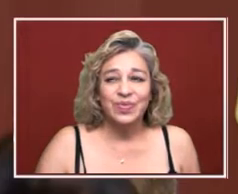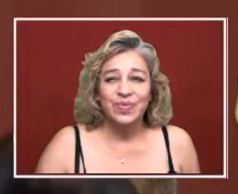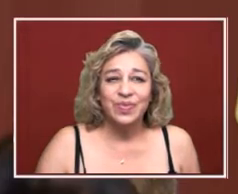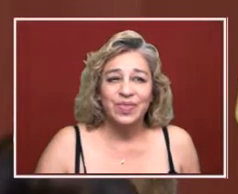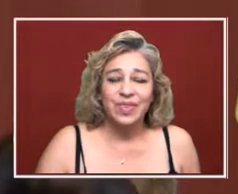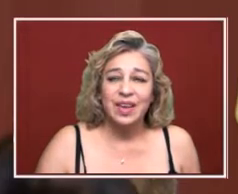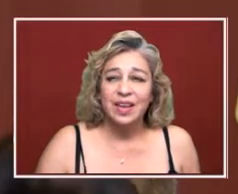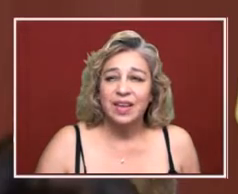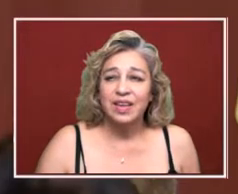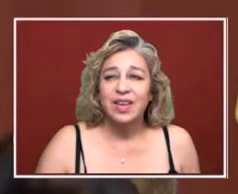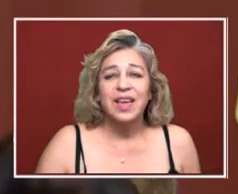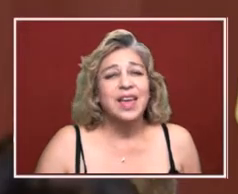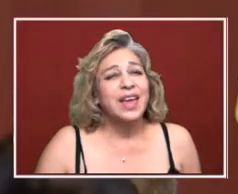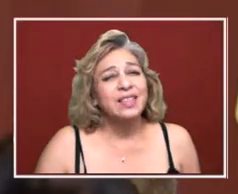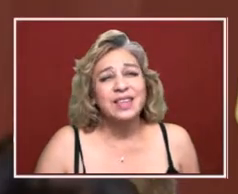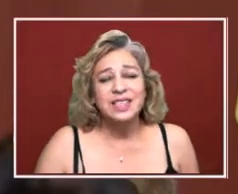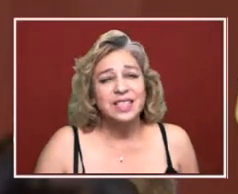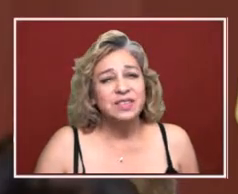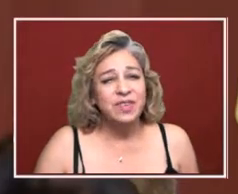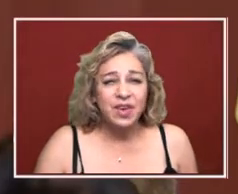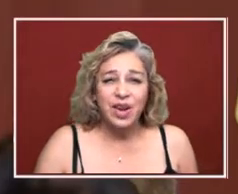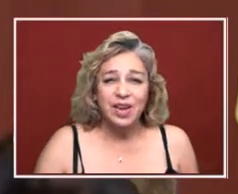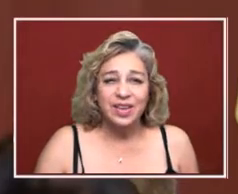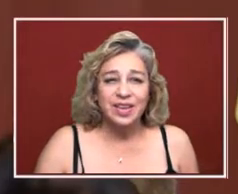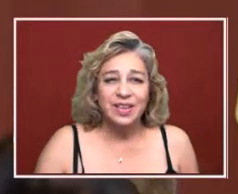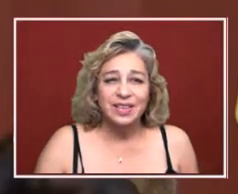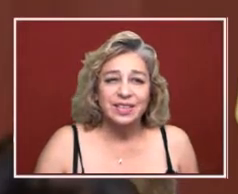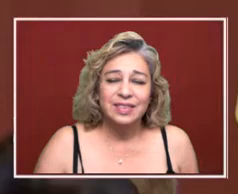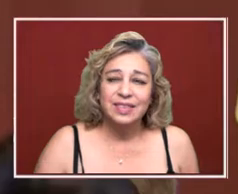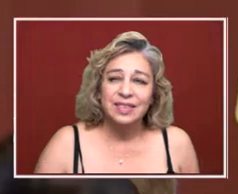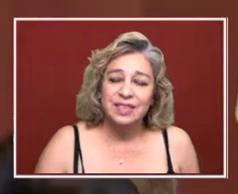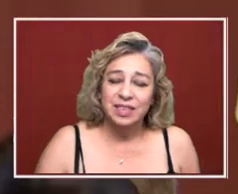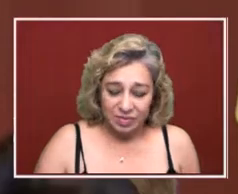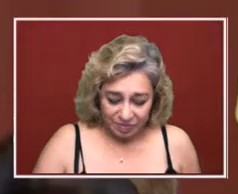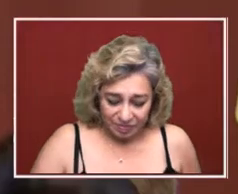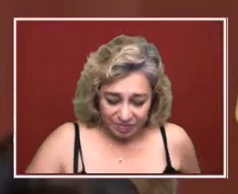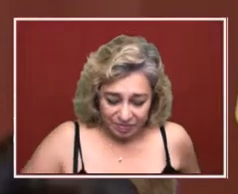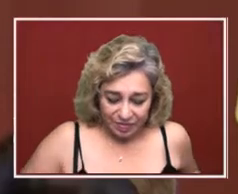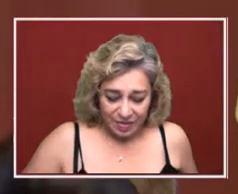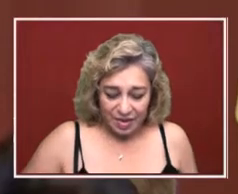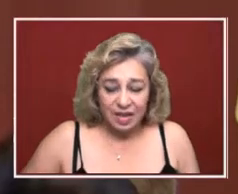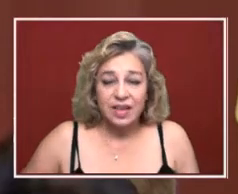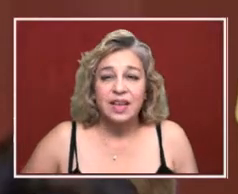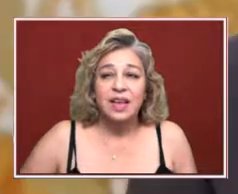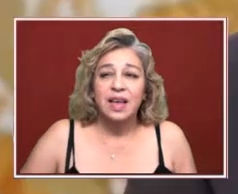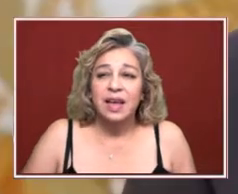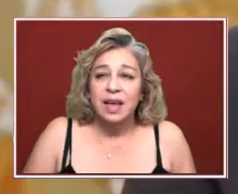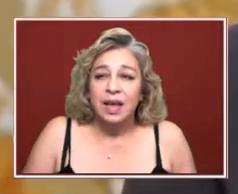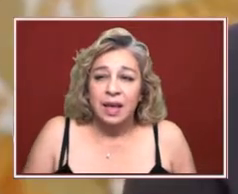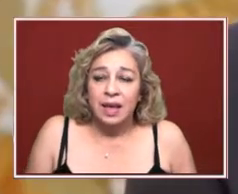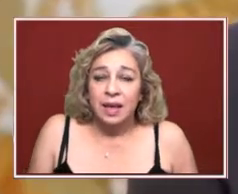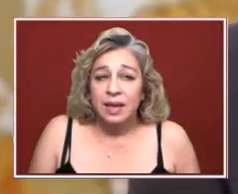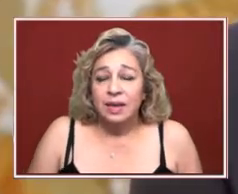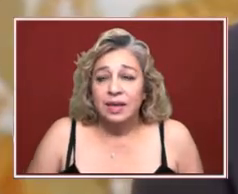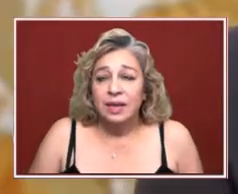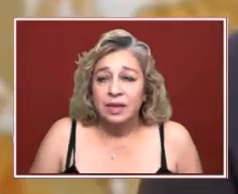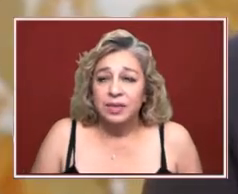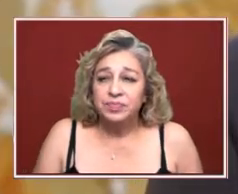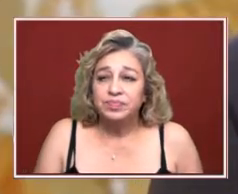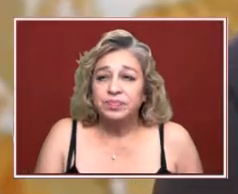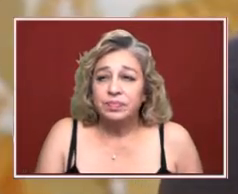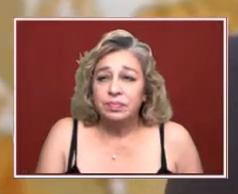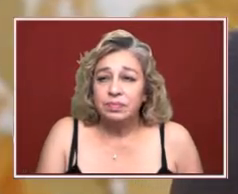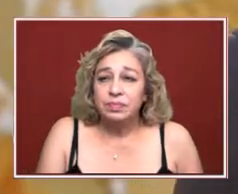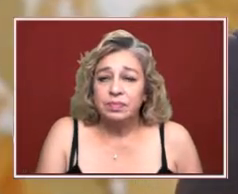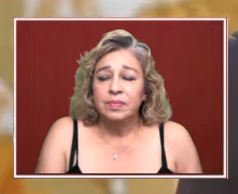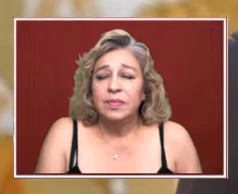Y esto es muy bueno. And this is very good. Y nos ayuda no solo por razones de